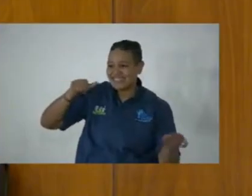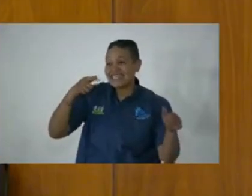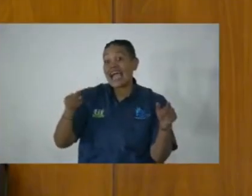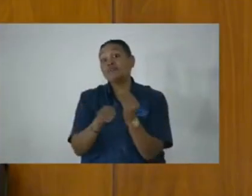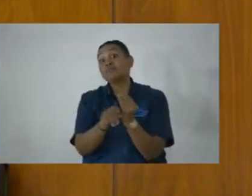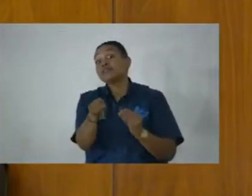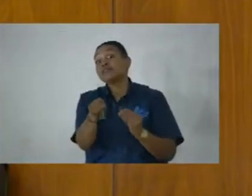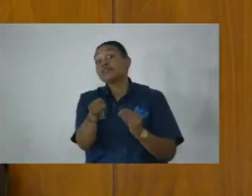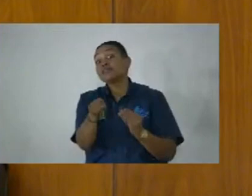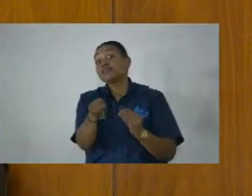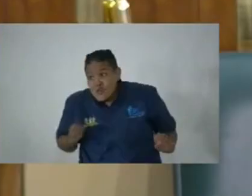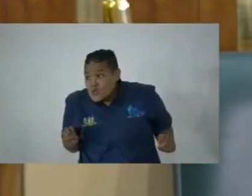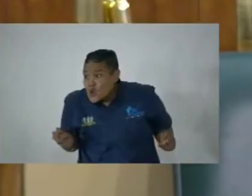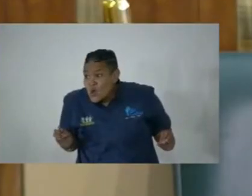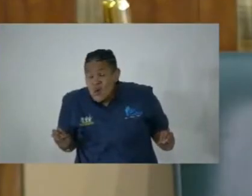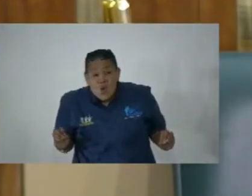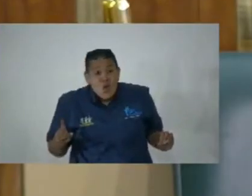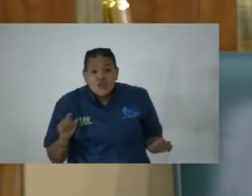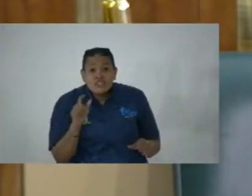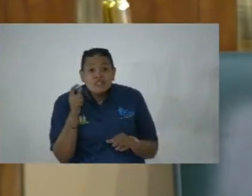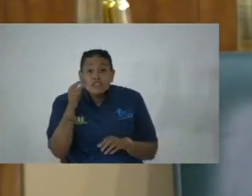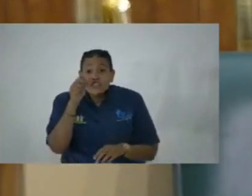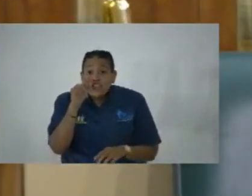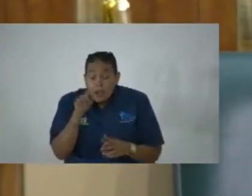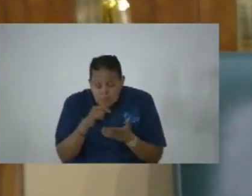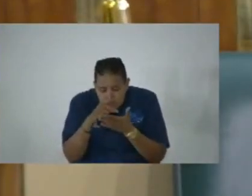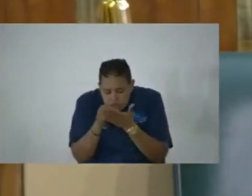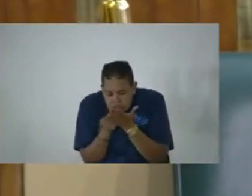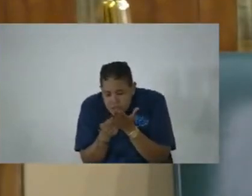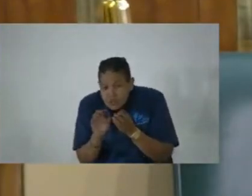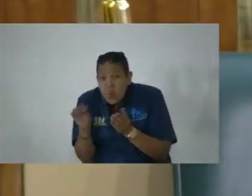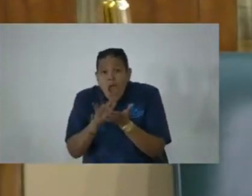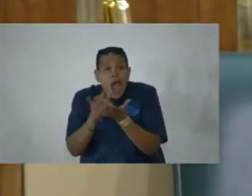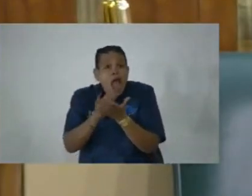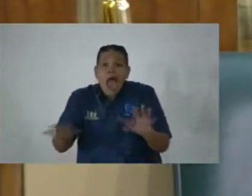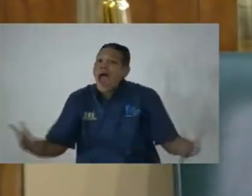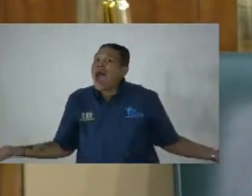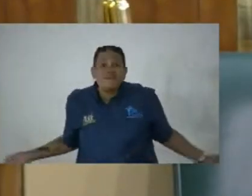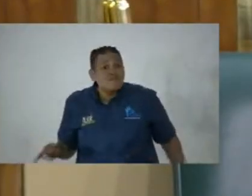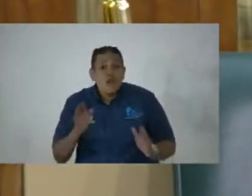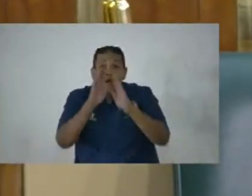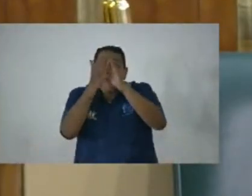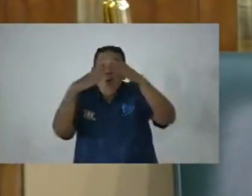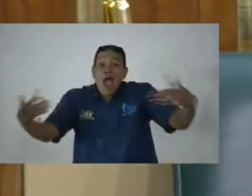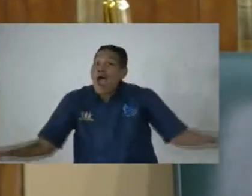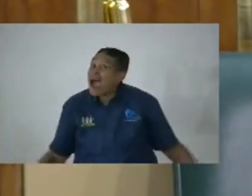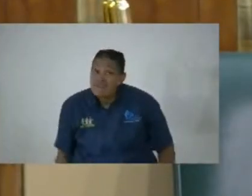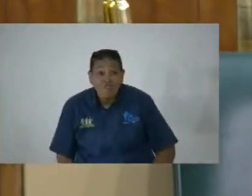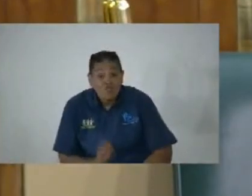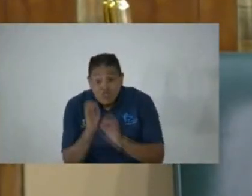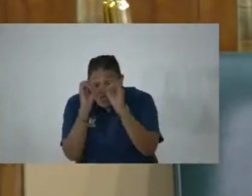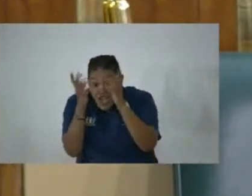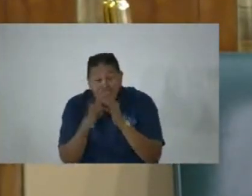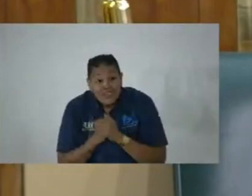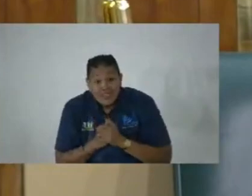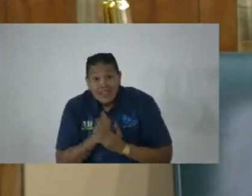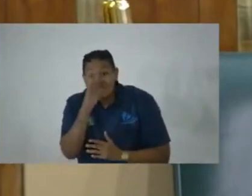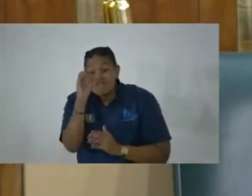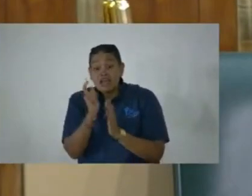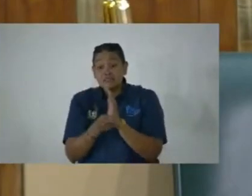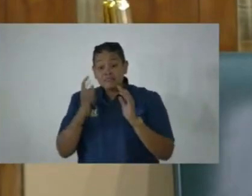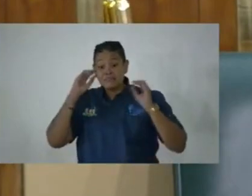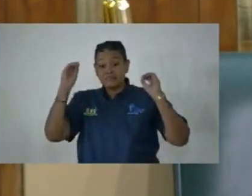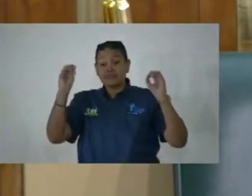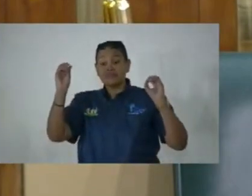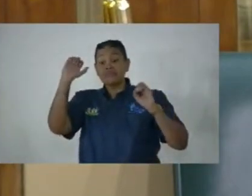Not going to belabor. No geometry set, they had no calculator, they had no book. First of all, the 40 minutes you had to teach,